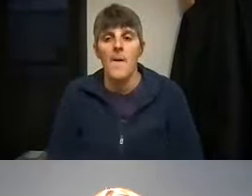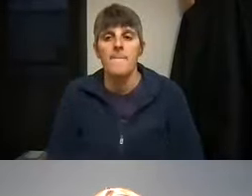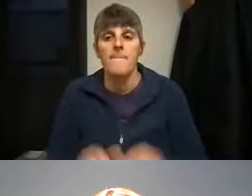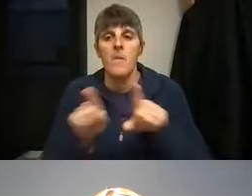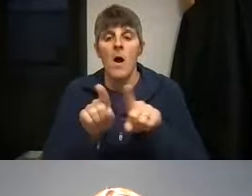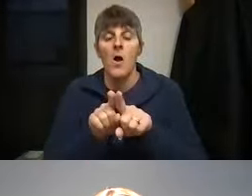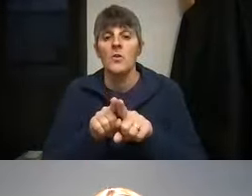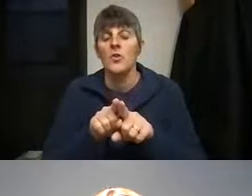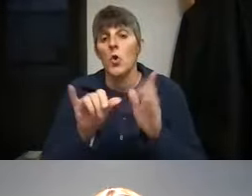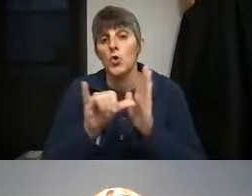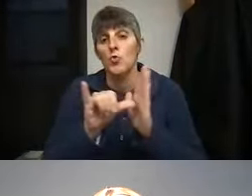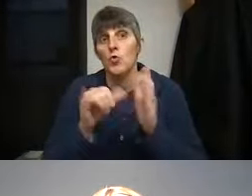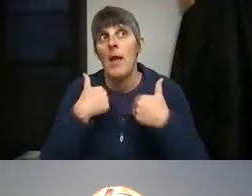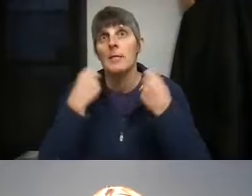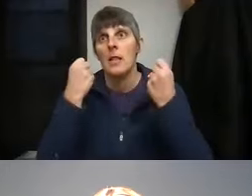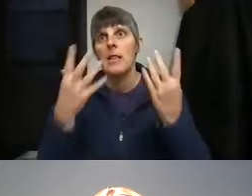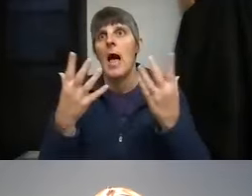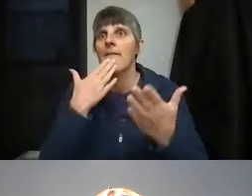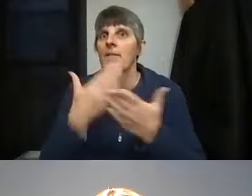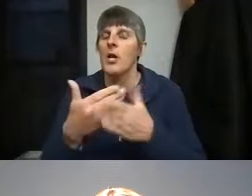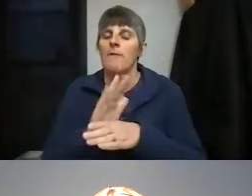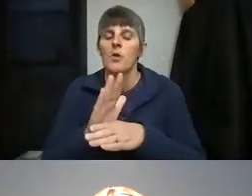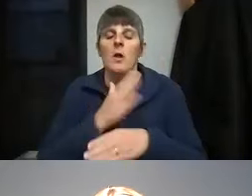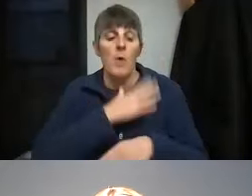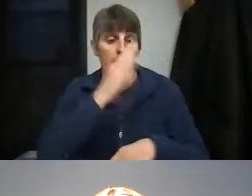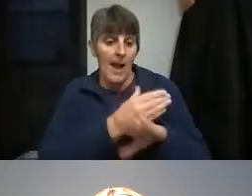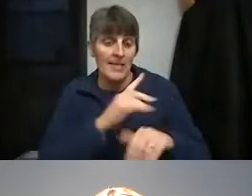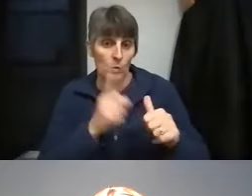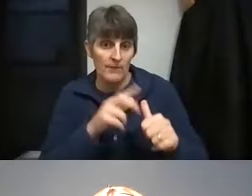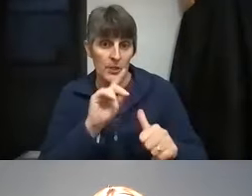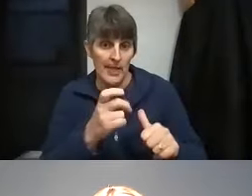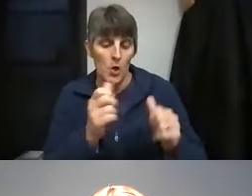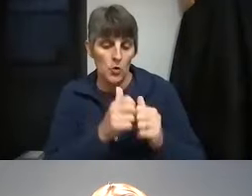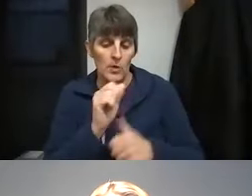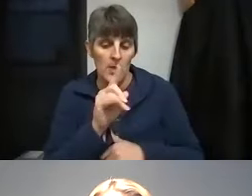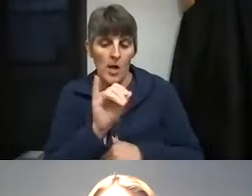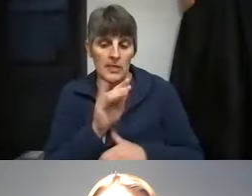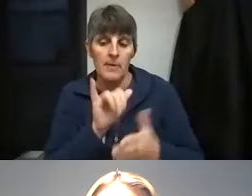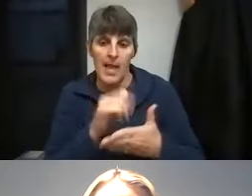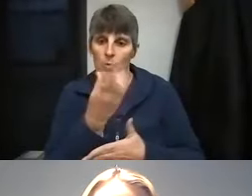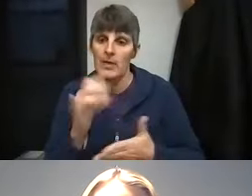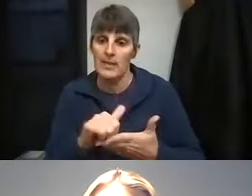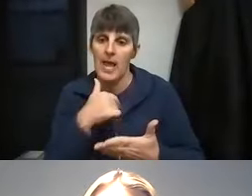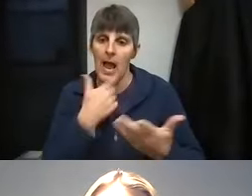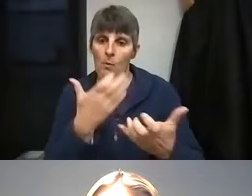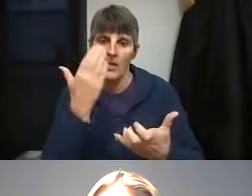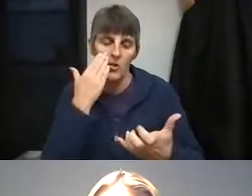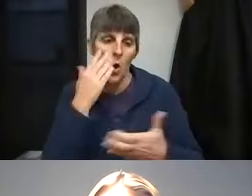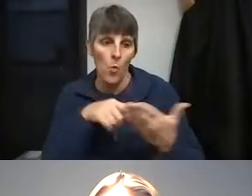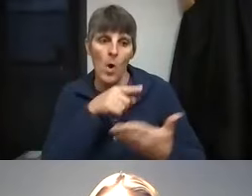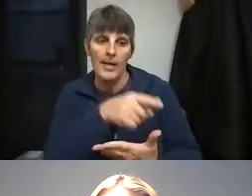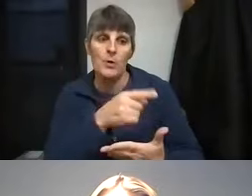Also, YouTube has a lot of very good videos. When my son was first diagnosed with autism, that's the one thing I wanted to know, is what he